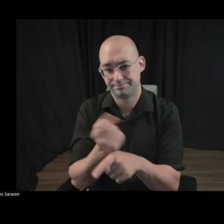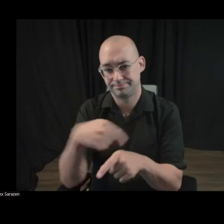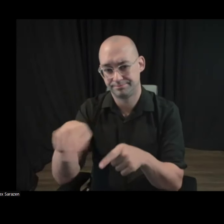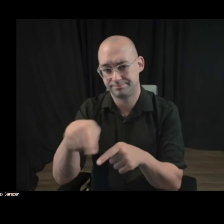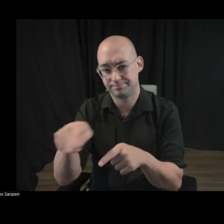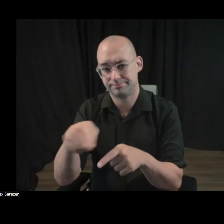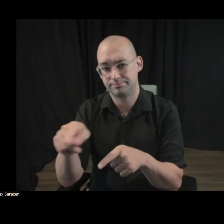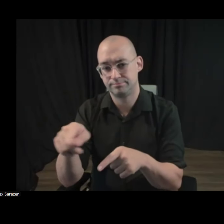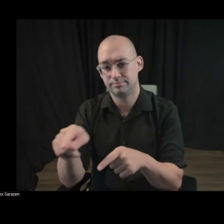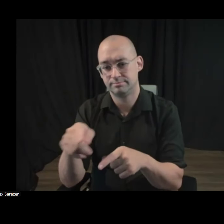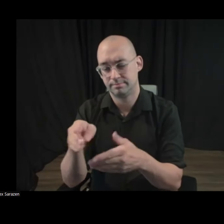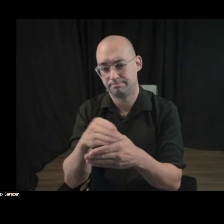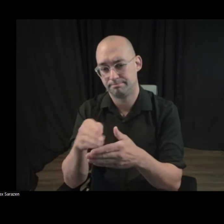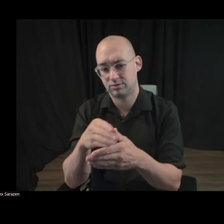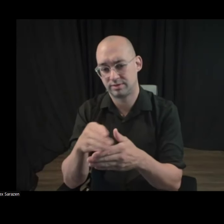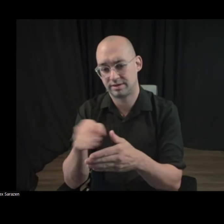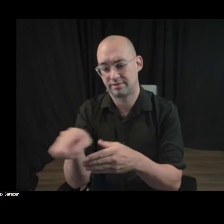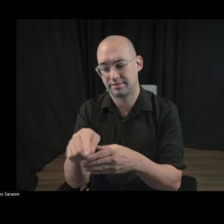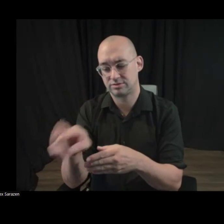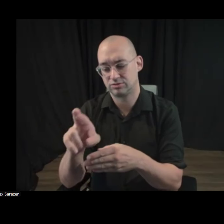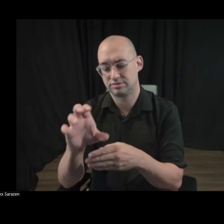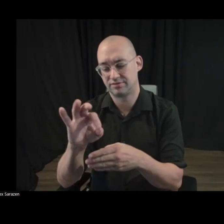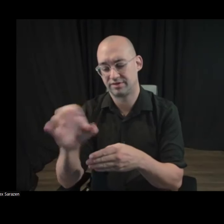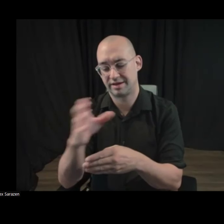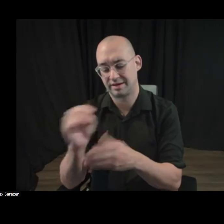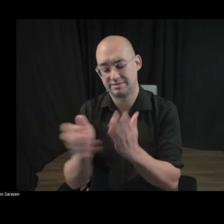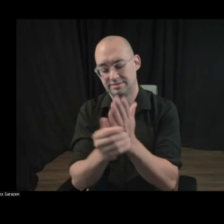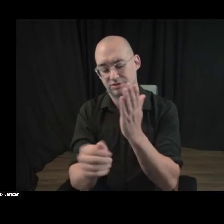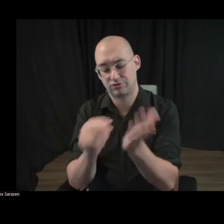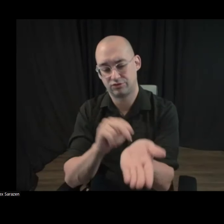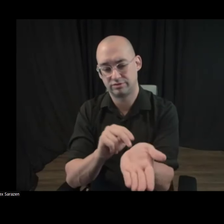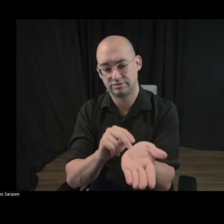RCFEs and skilled nursing. The primary